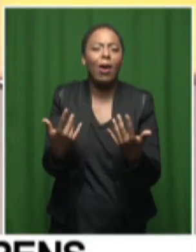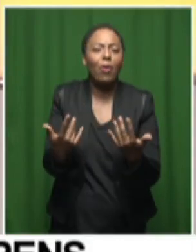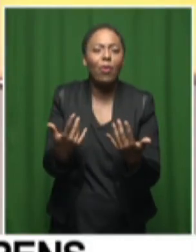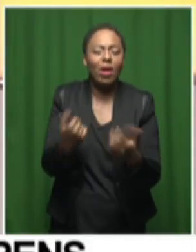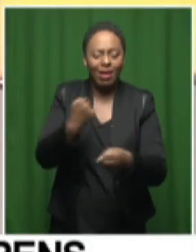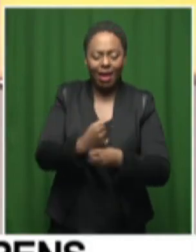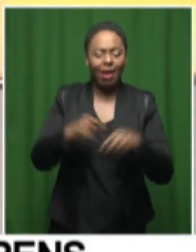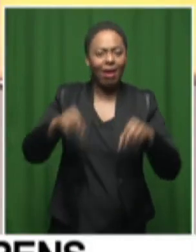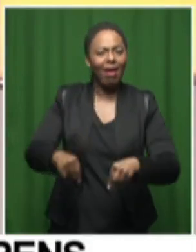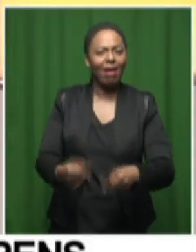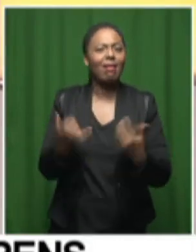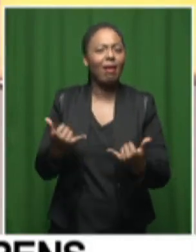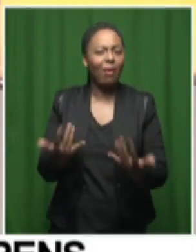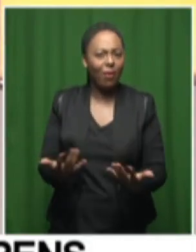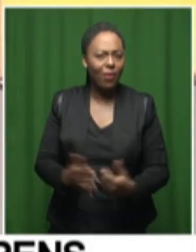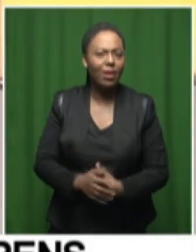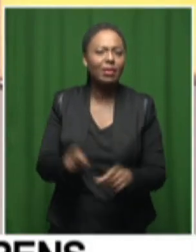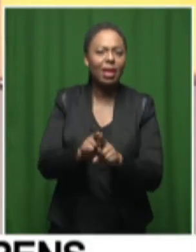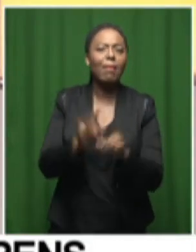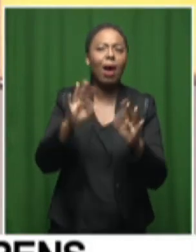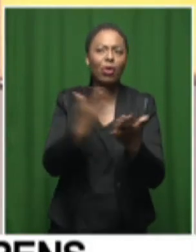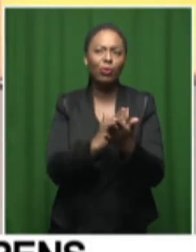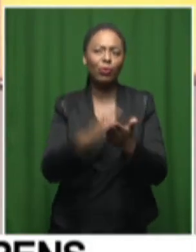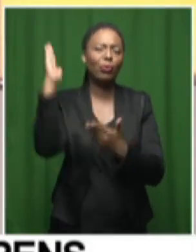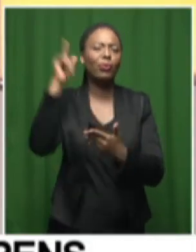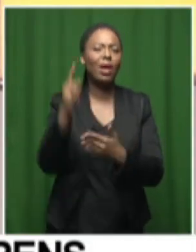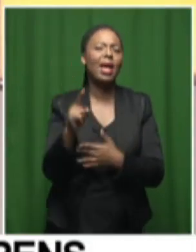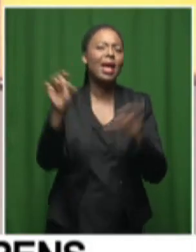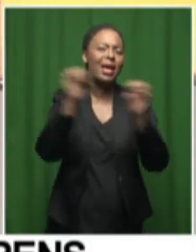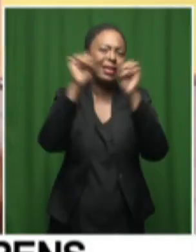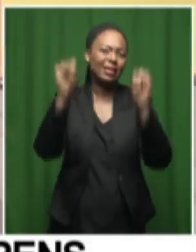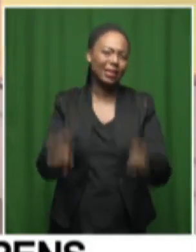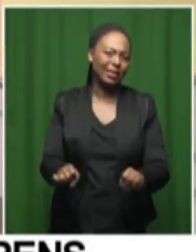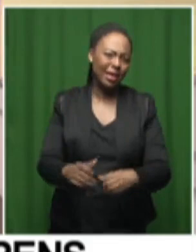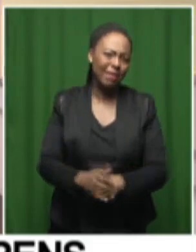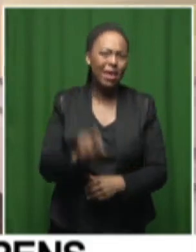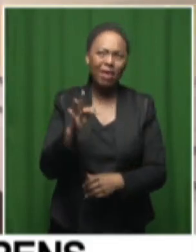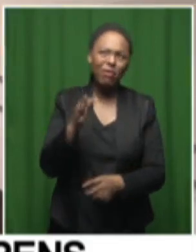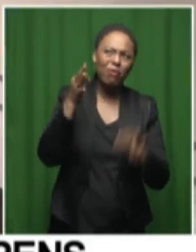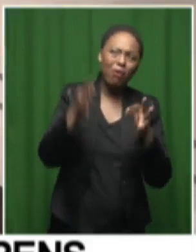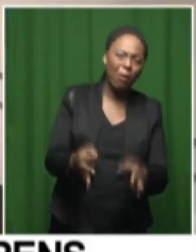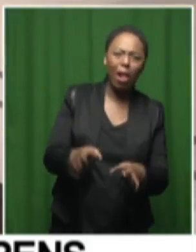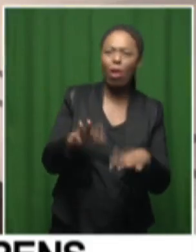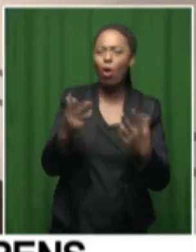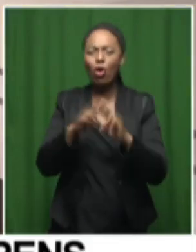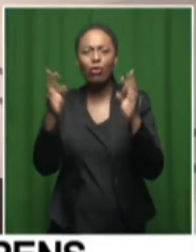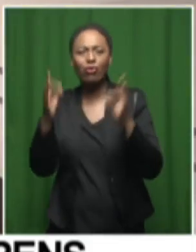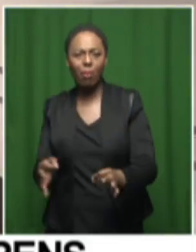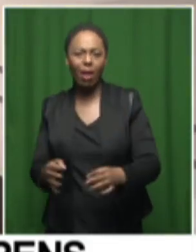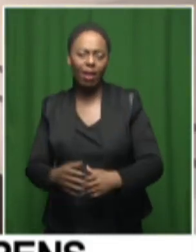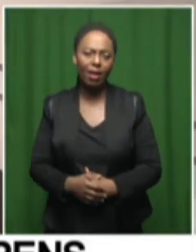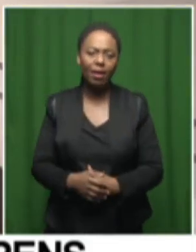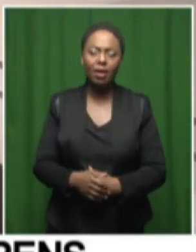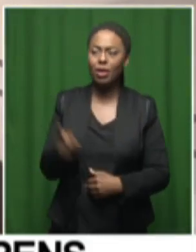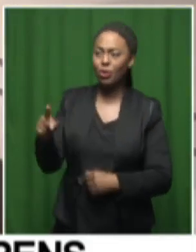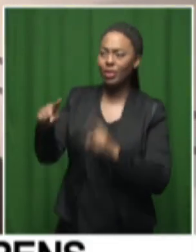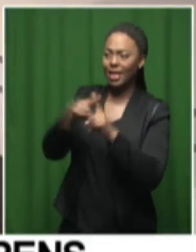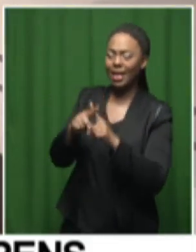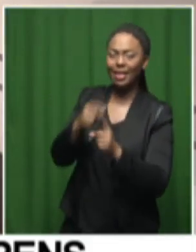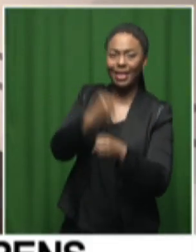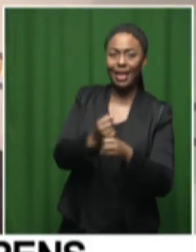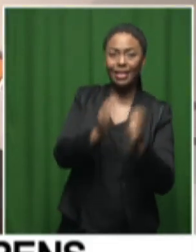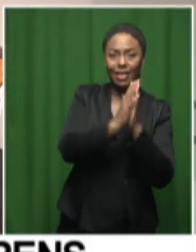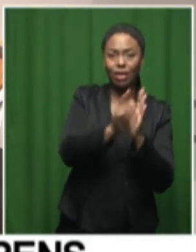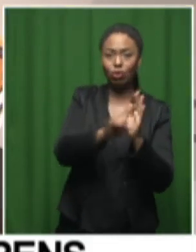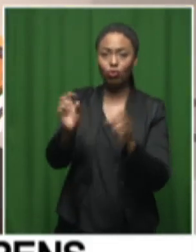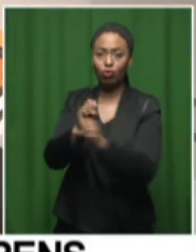age, and how do we dismantle that system, whether it is, you know, a formal or informal one. And you're targeting grade 10 to